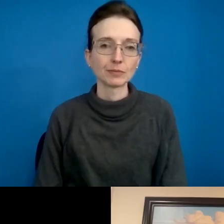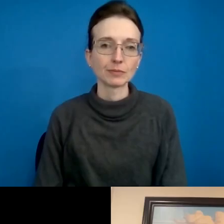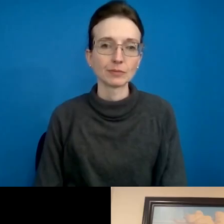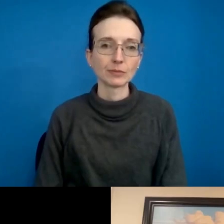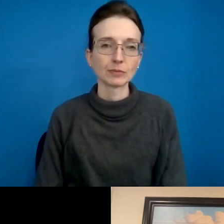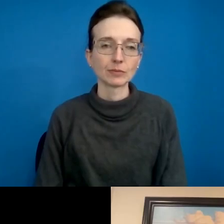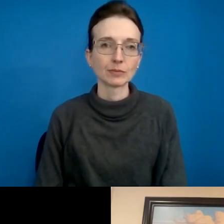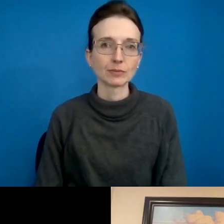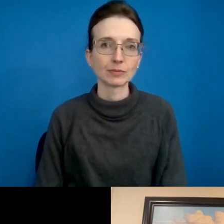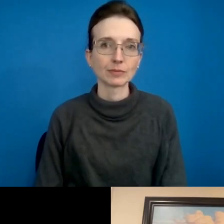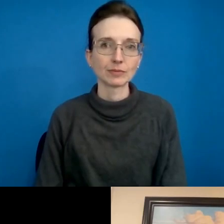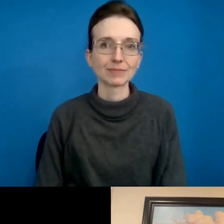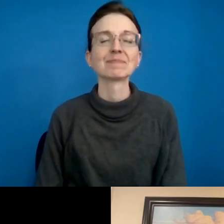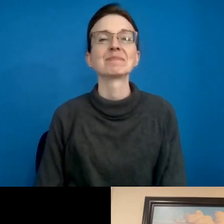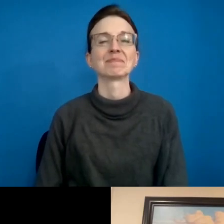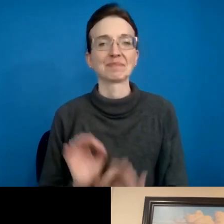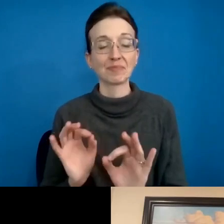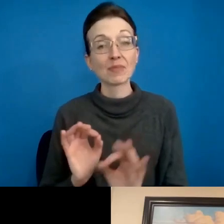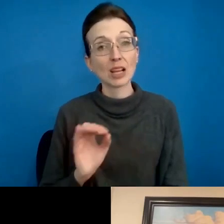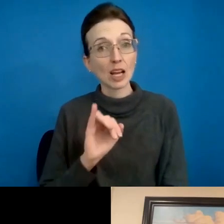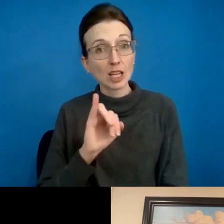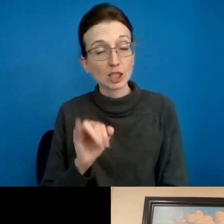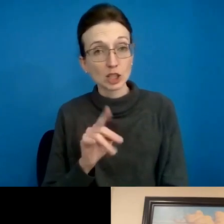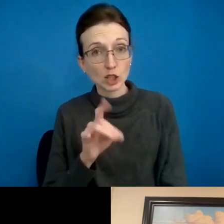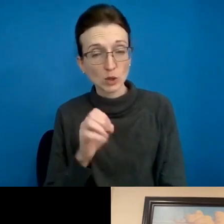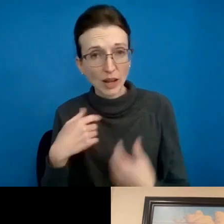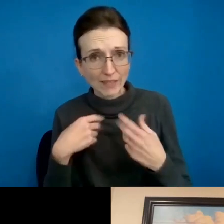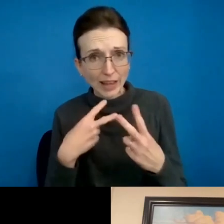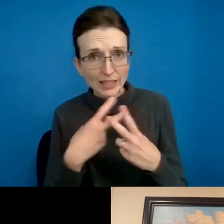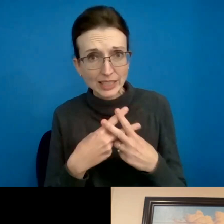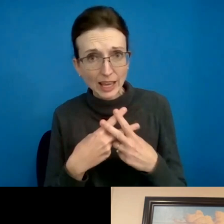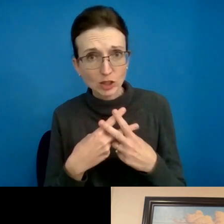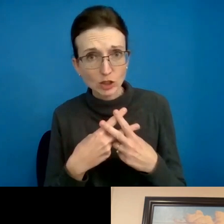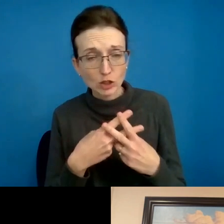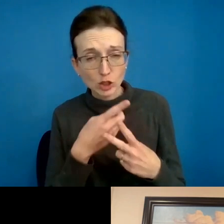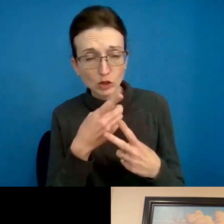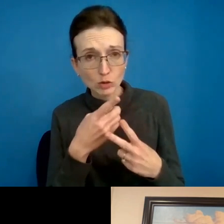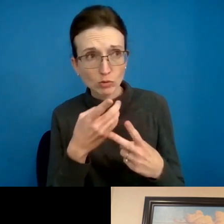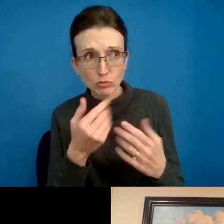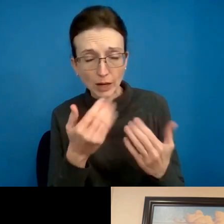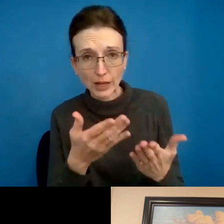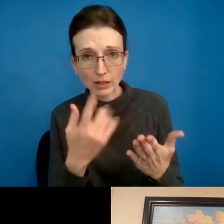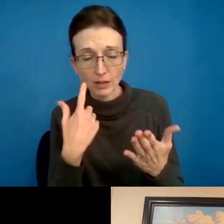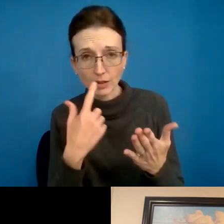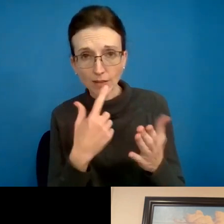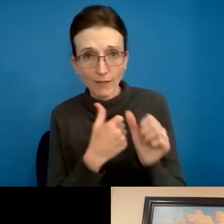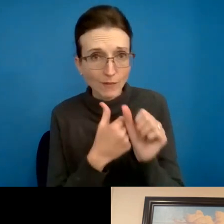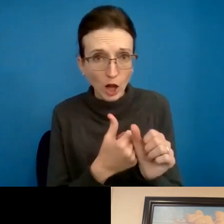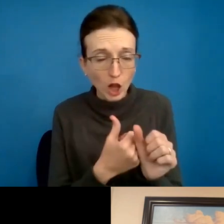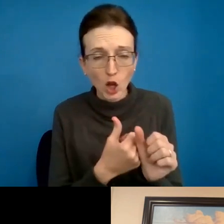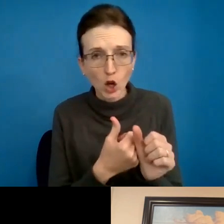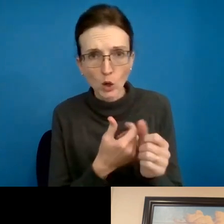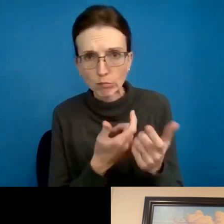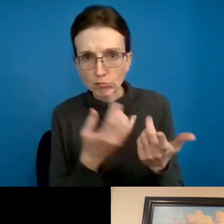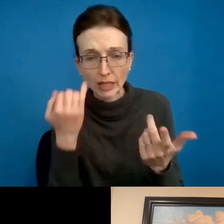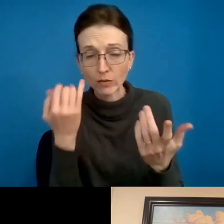Oh, sorry, I was unmuted. Jude, is there a hashtag that to follow or to find some of